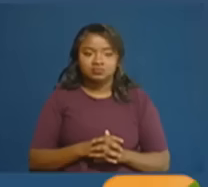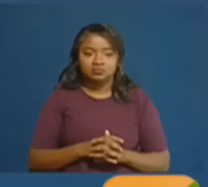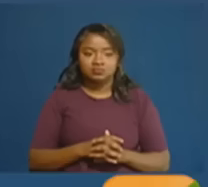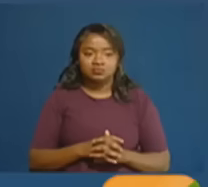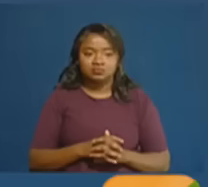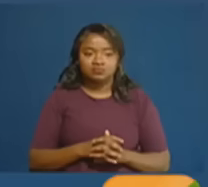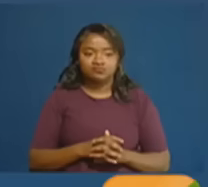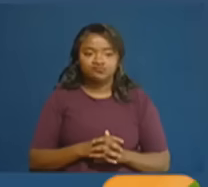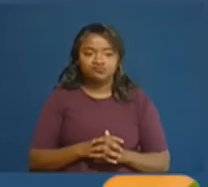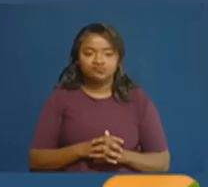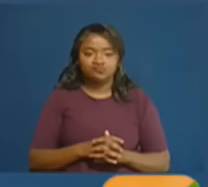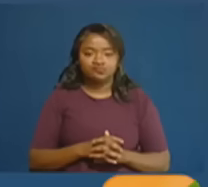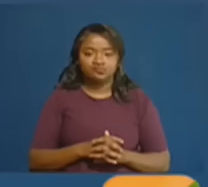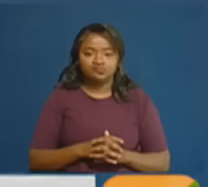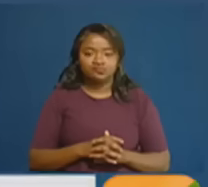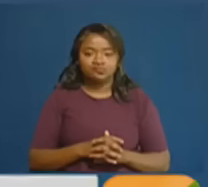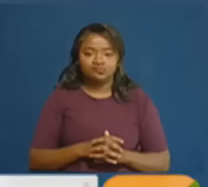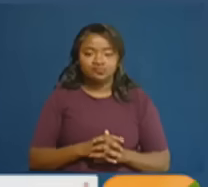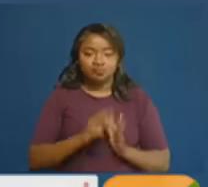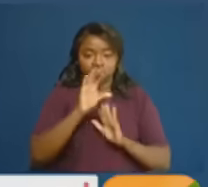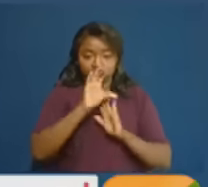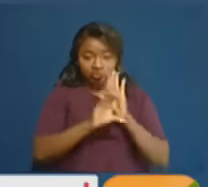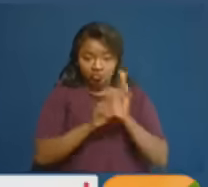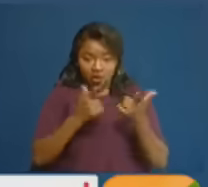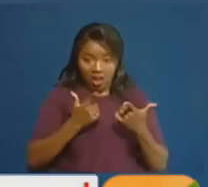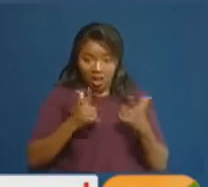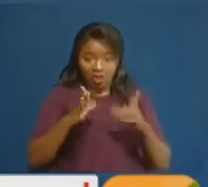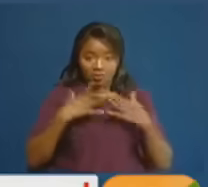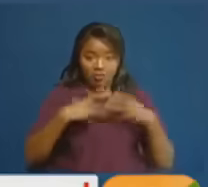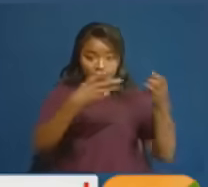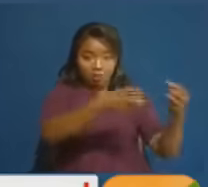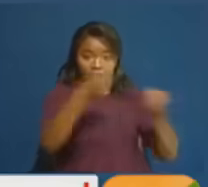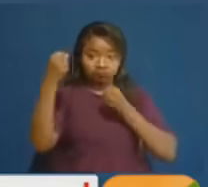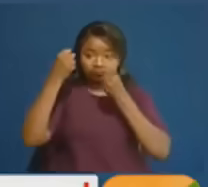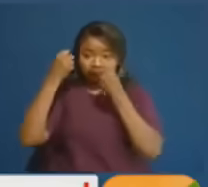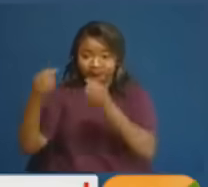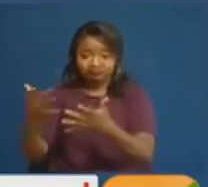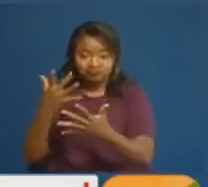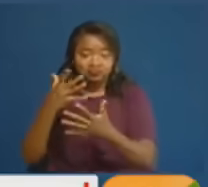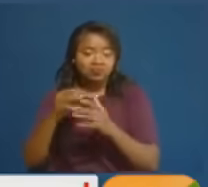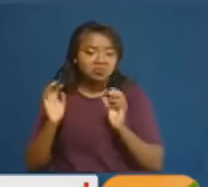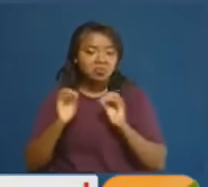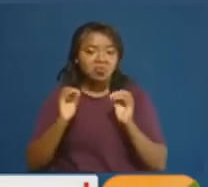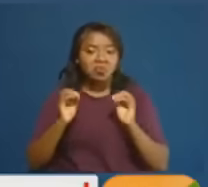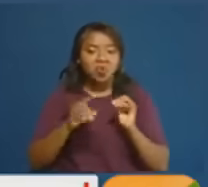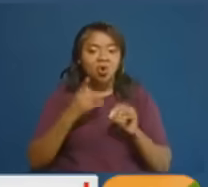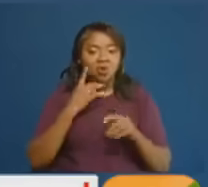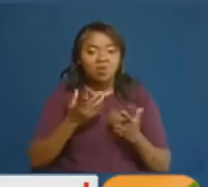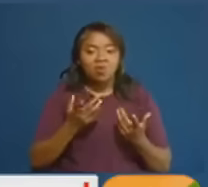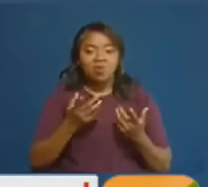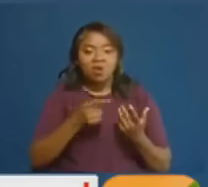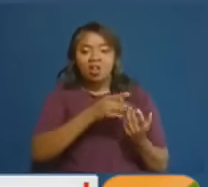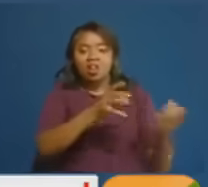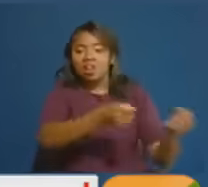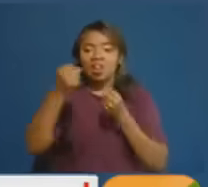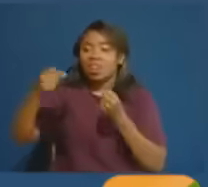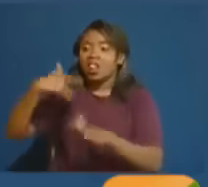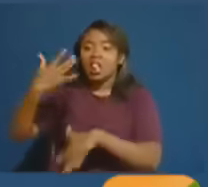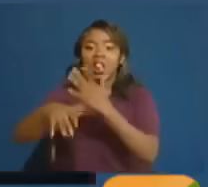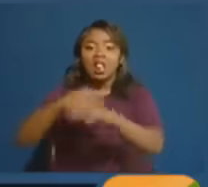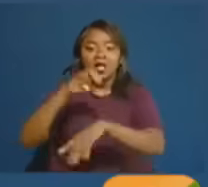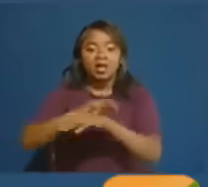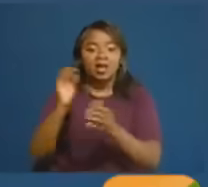Neither does the Constitution allow either abductions or enforced disappearances